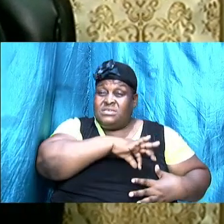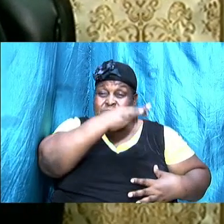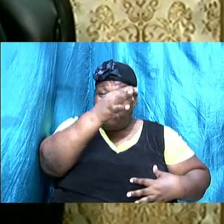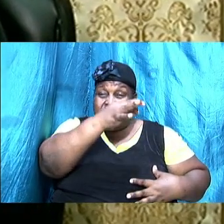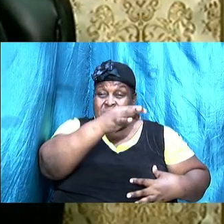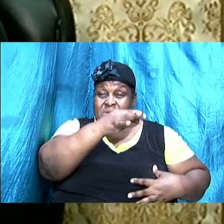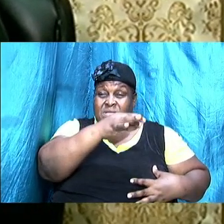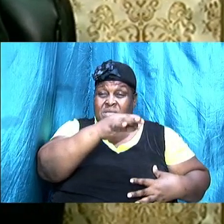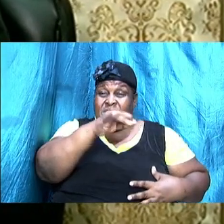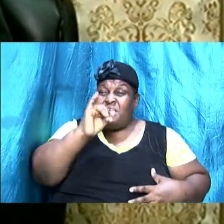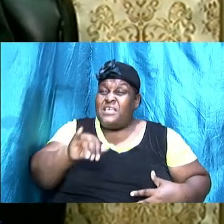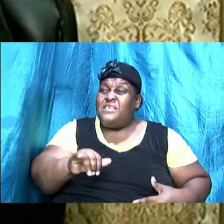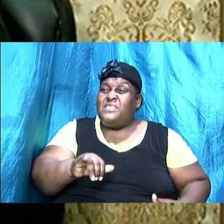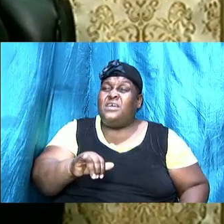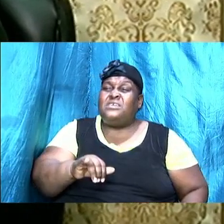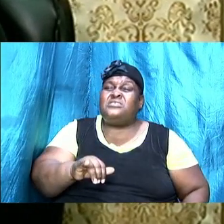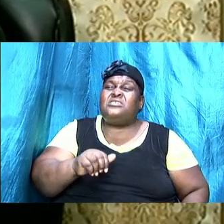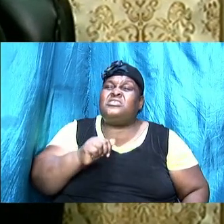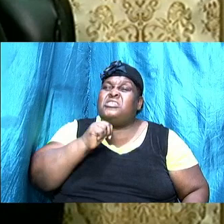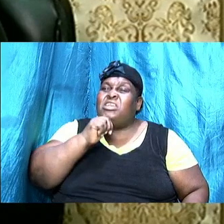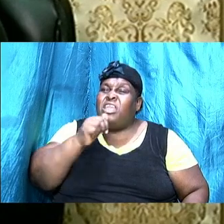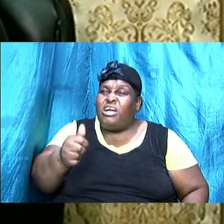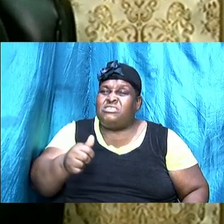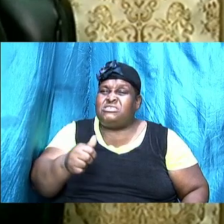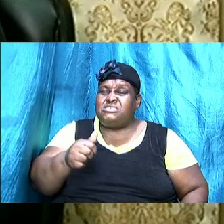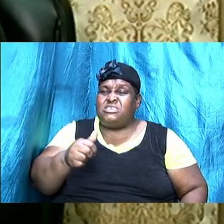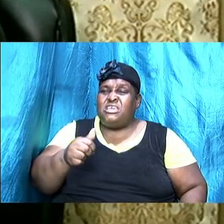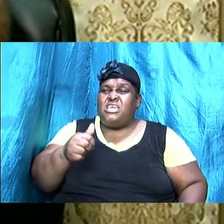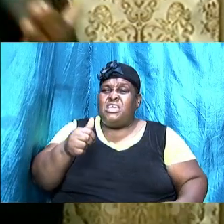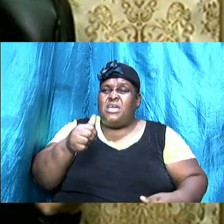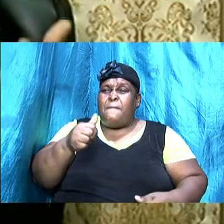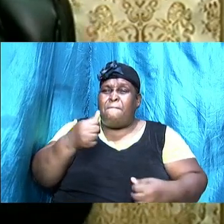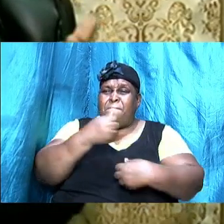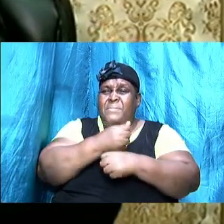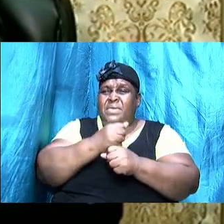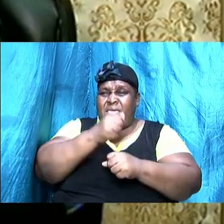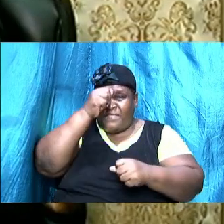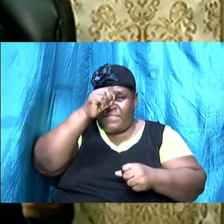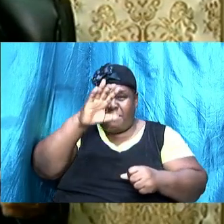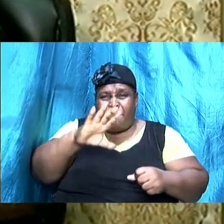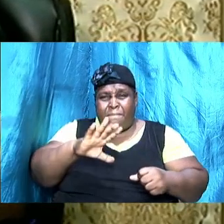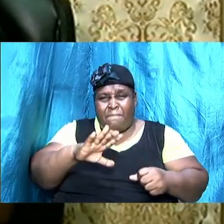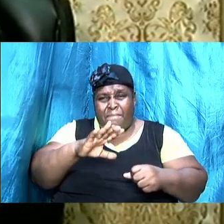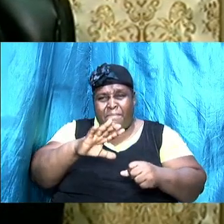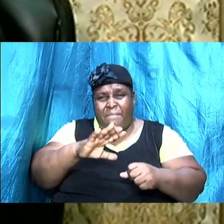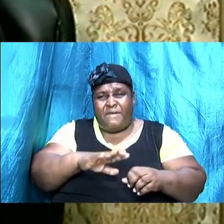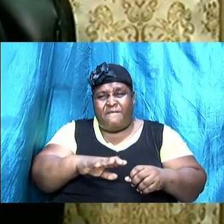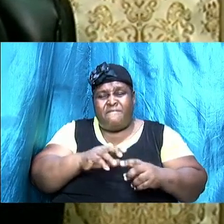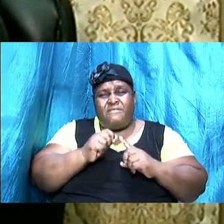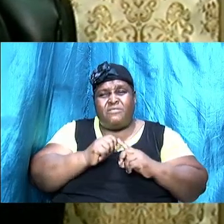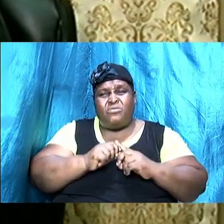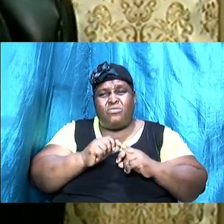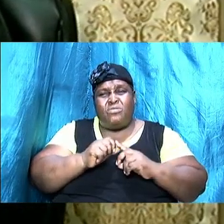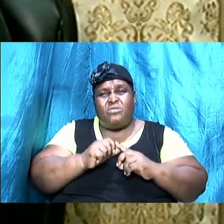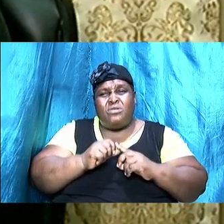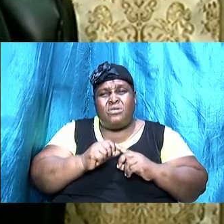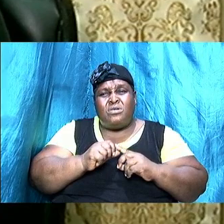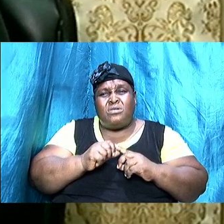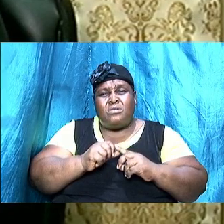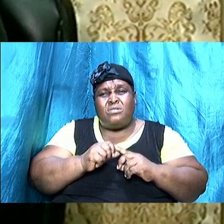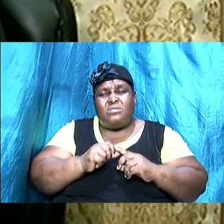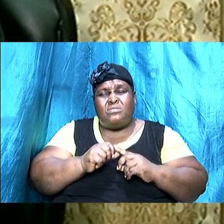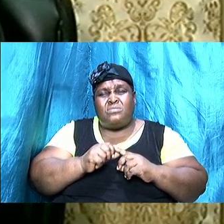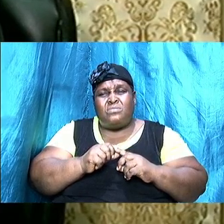that will not allow them to follow the word of God and be